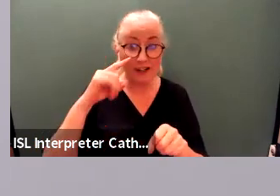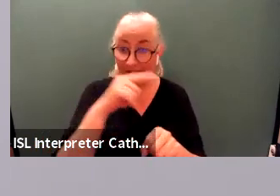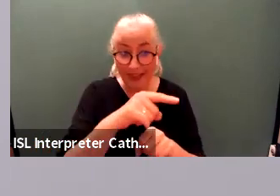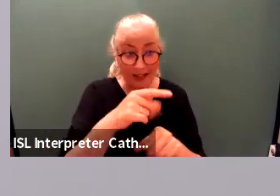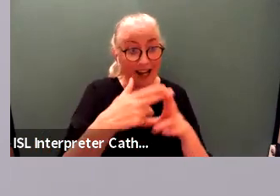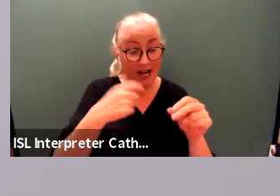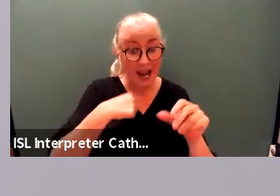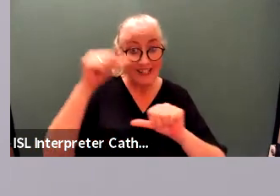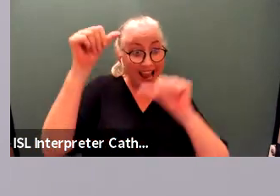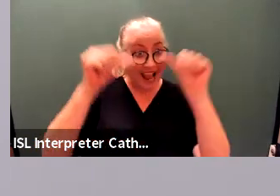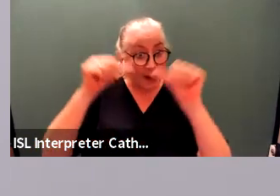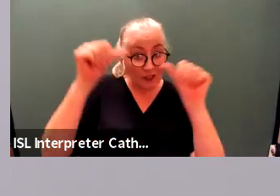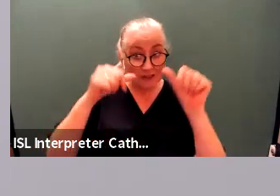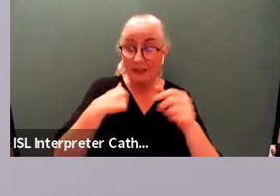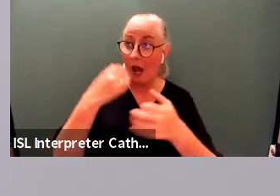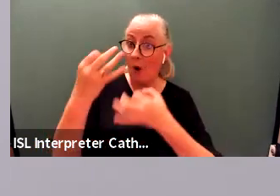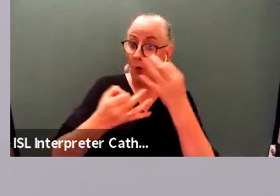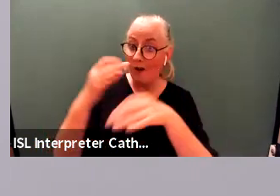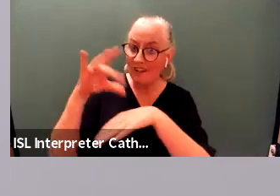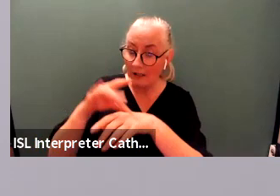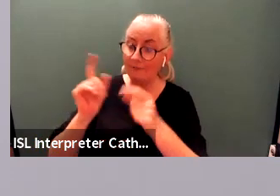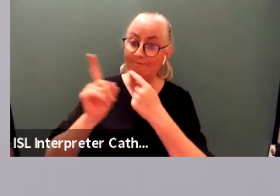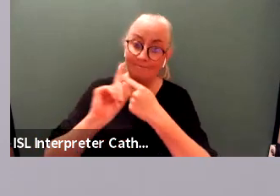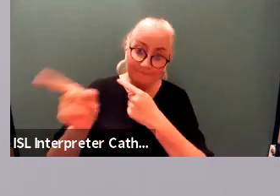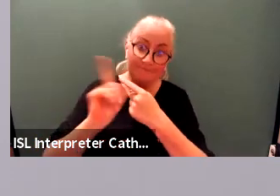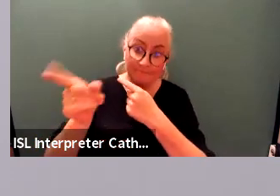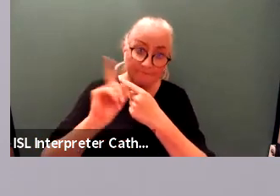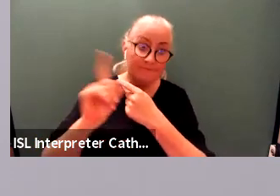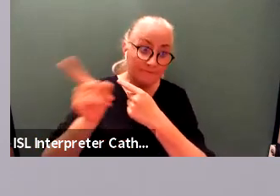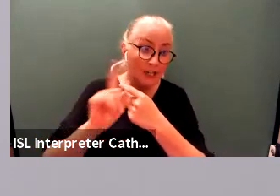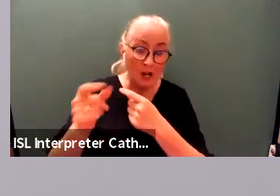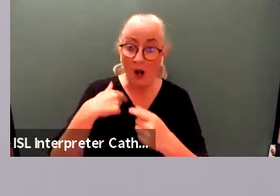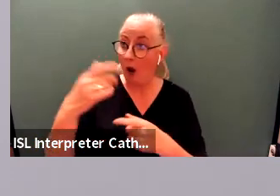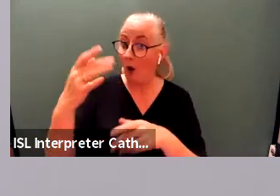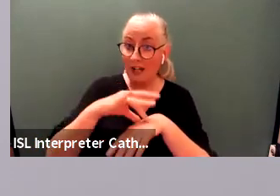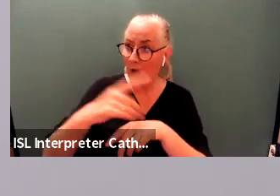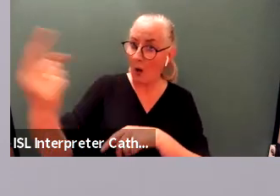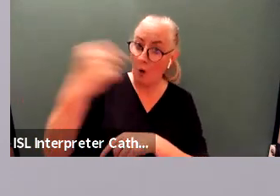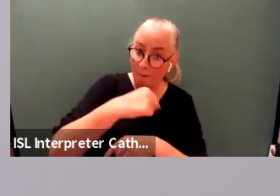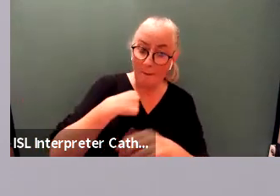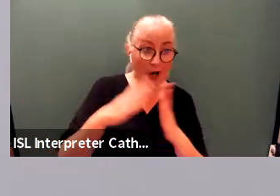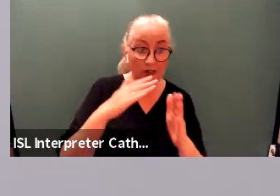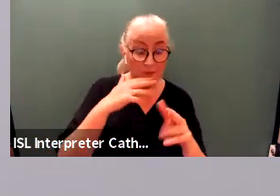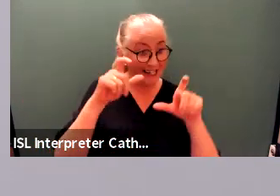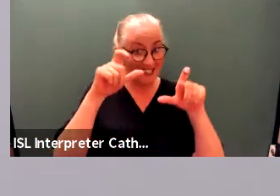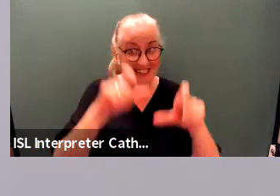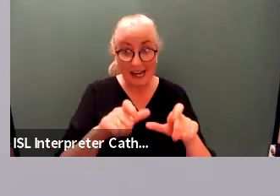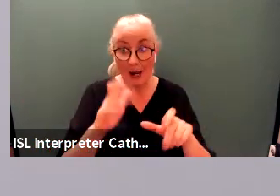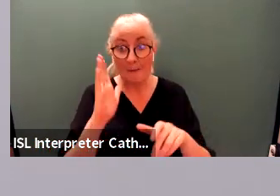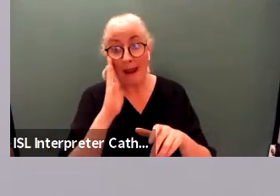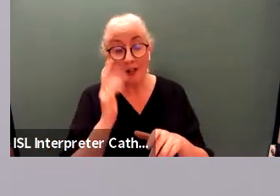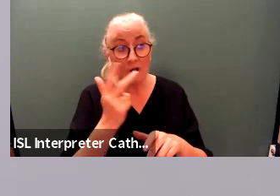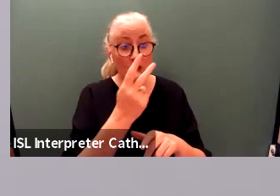an adult, until I was went to the doctor constantly saying, and calling the doctor to the house, because I could be in bed for 24, 48 hours